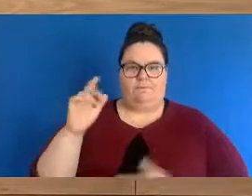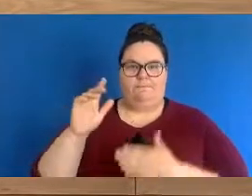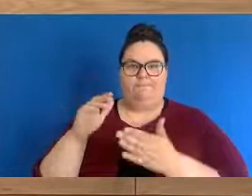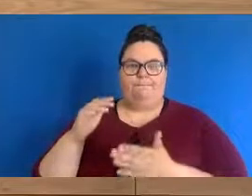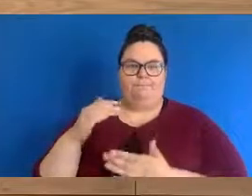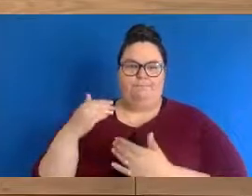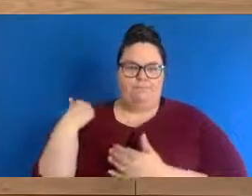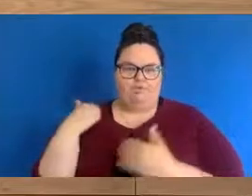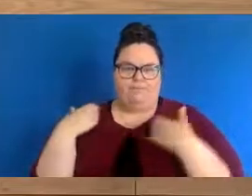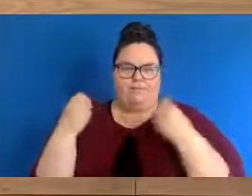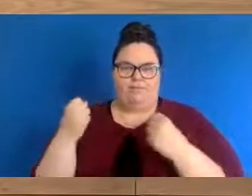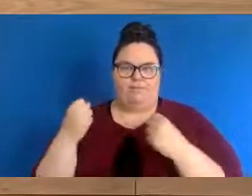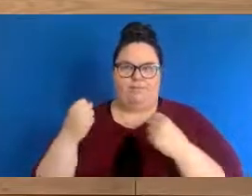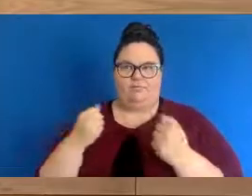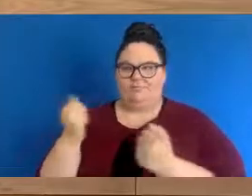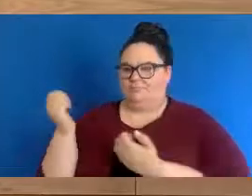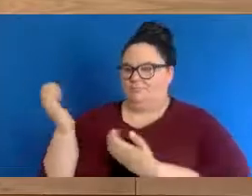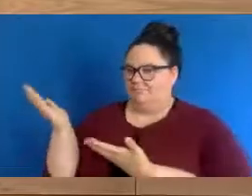Dr. Russell.